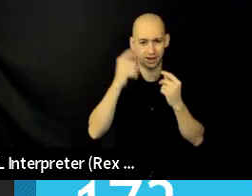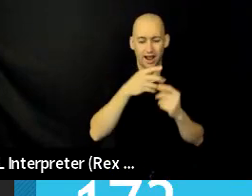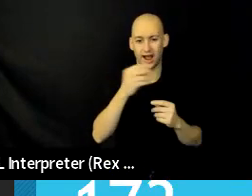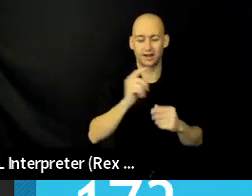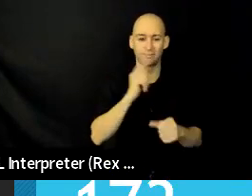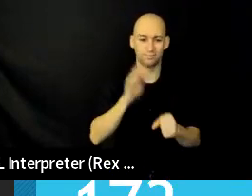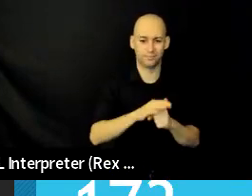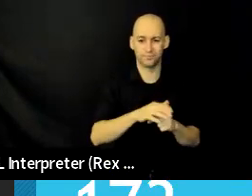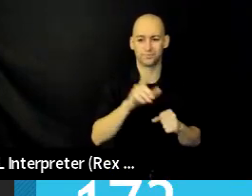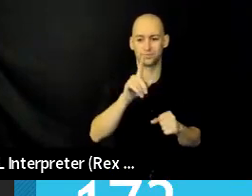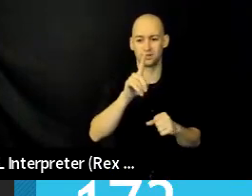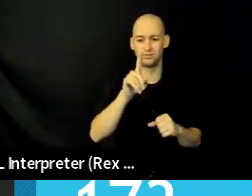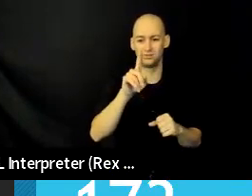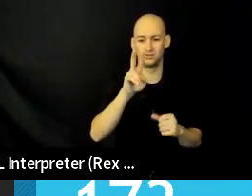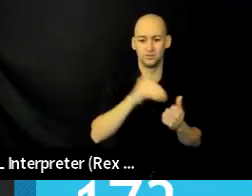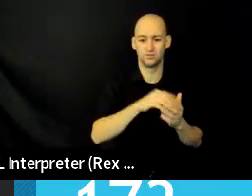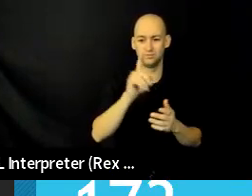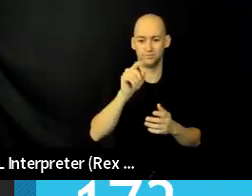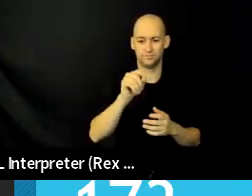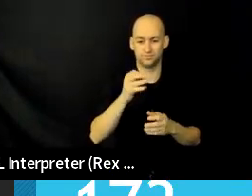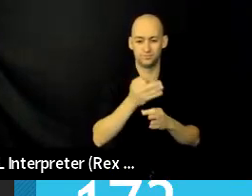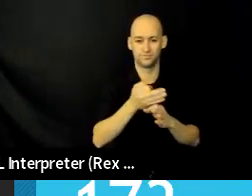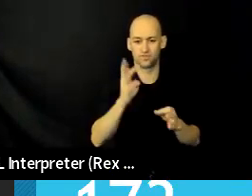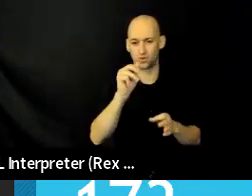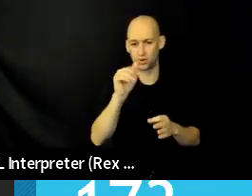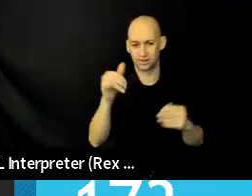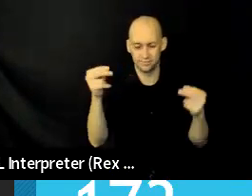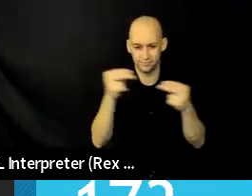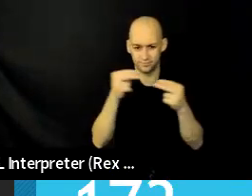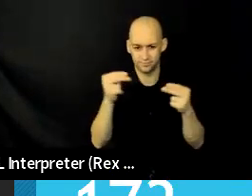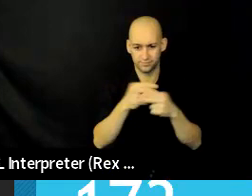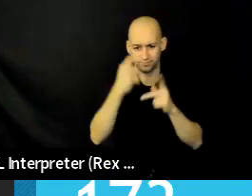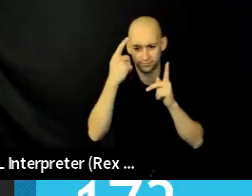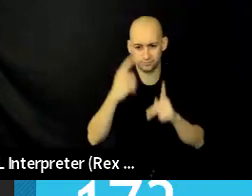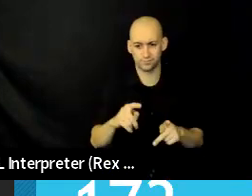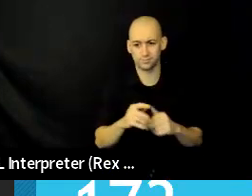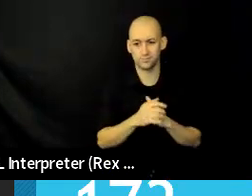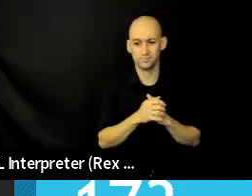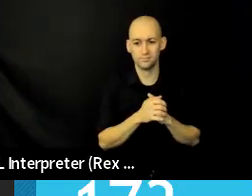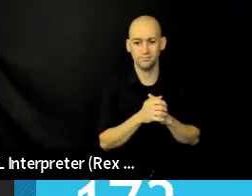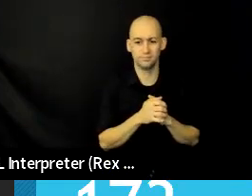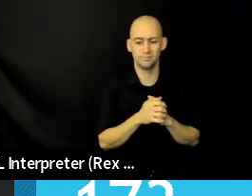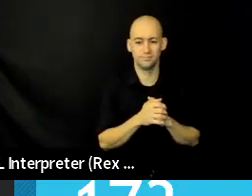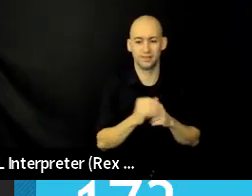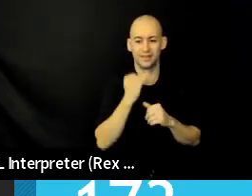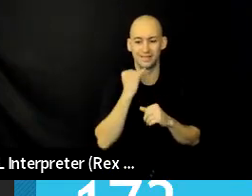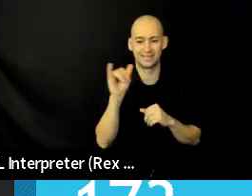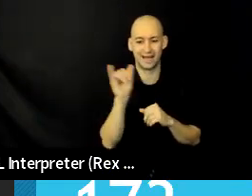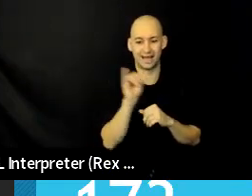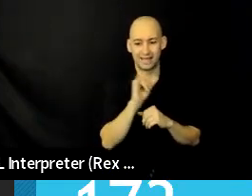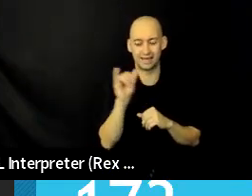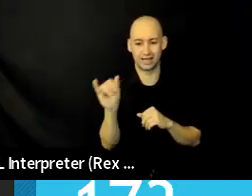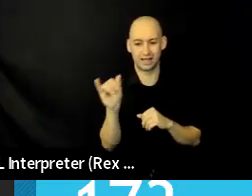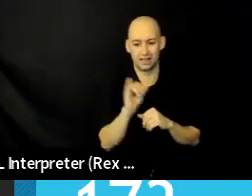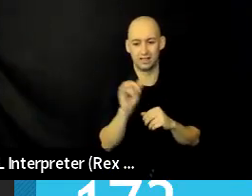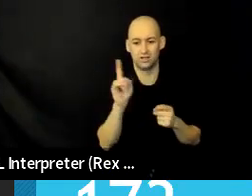agreement. And you can see there very clearly the 2020 freeway agreement project is identical to